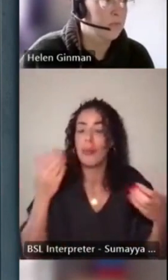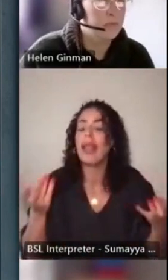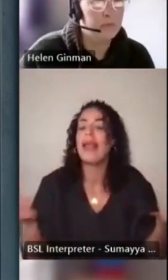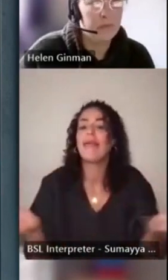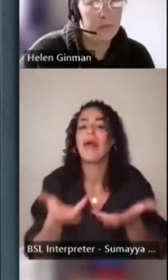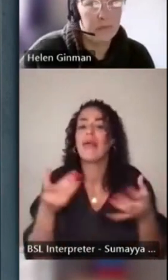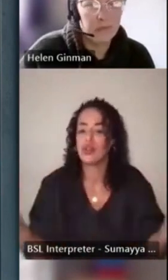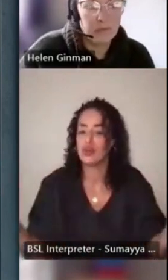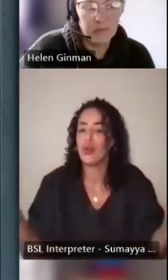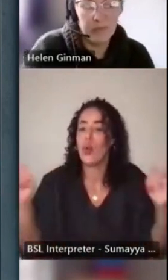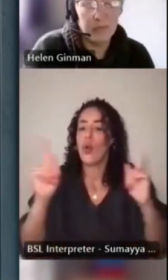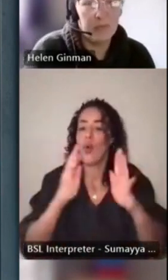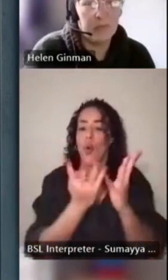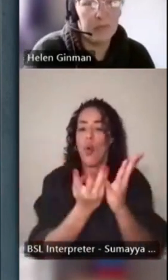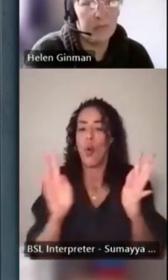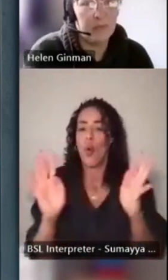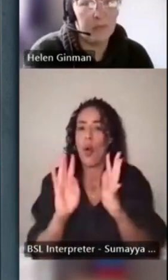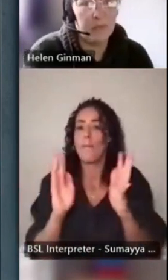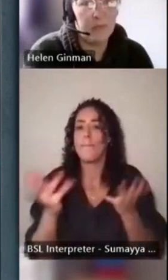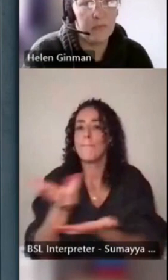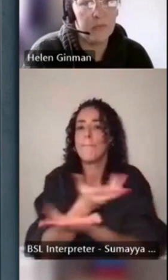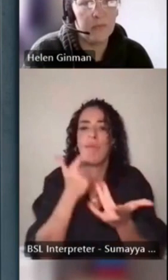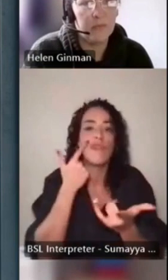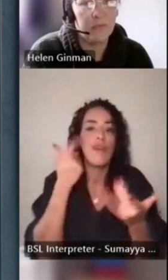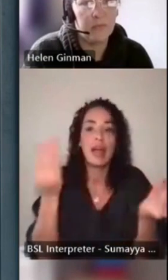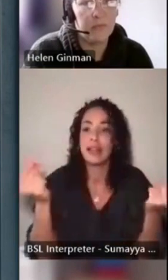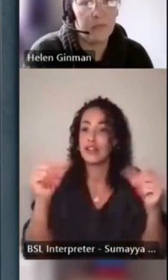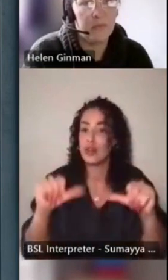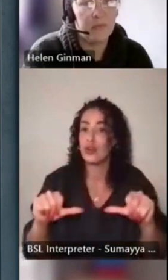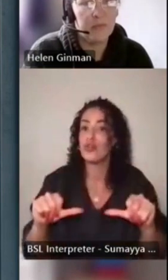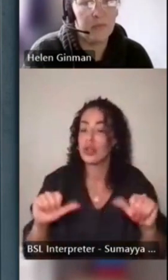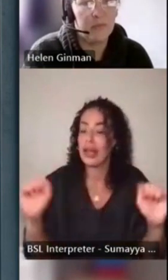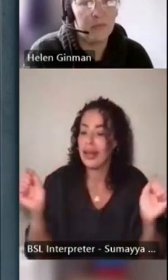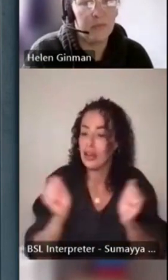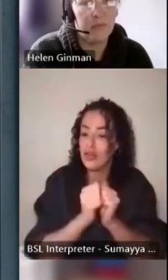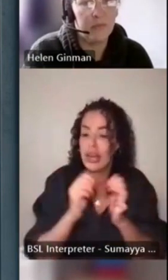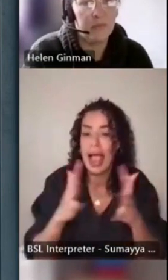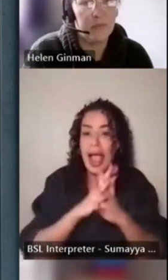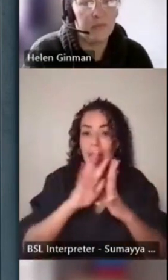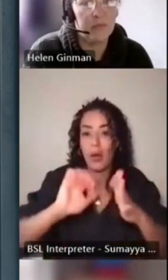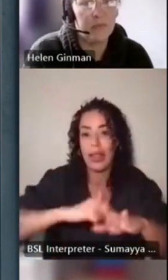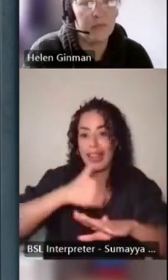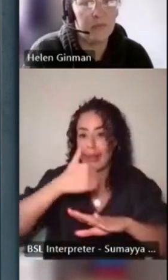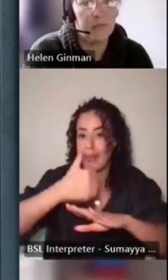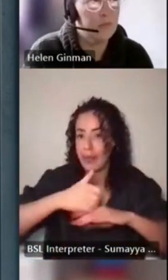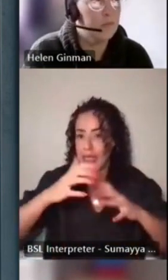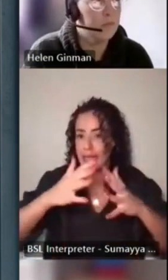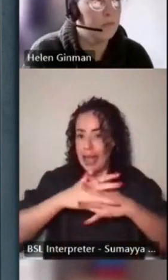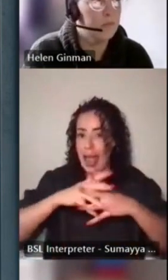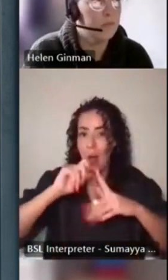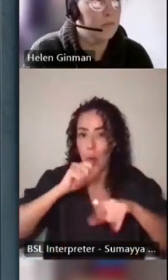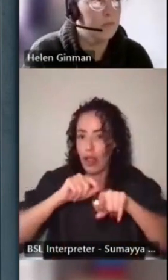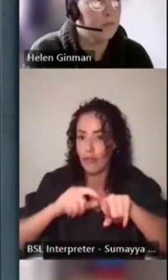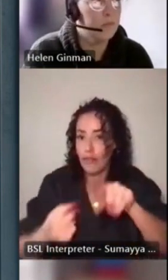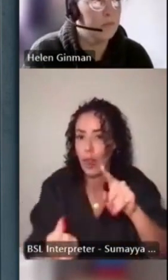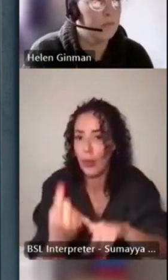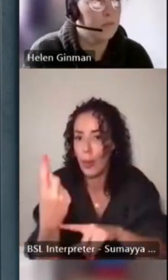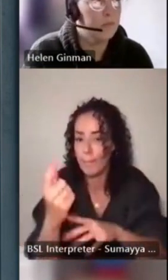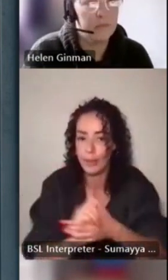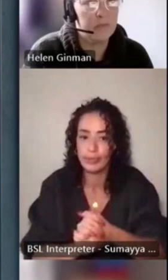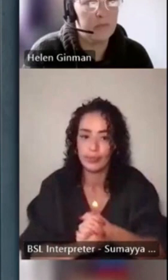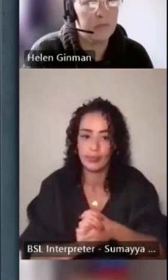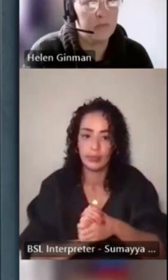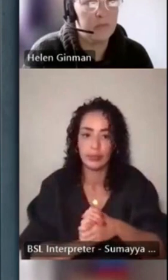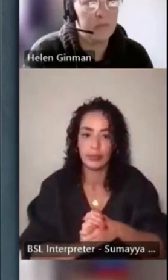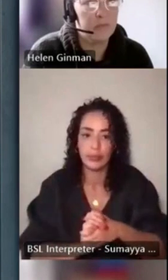to find a mutual solution and agree how it is to be implemented and followed up. So it's really important at this stage